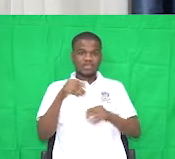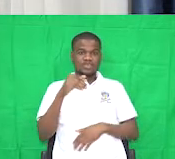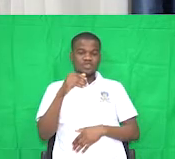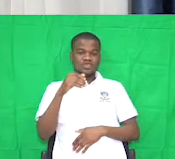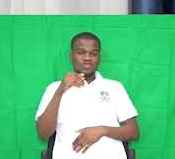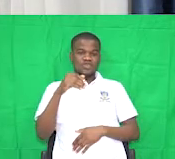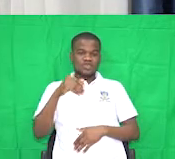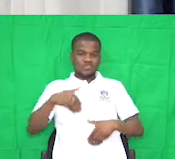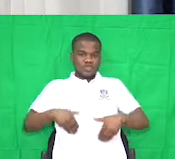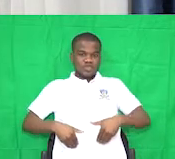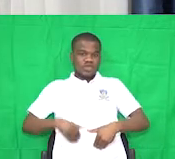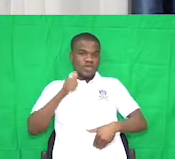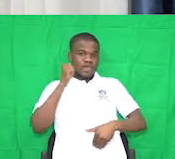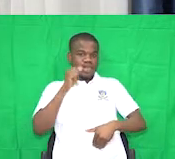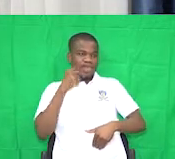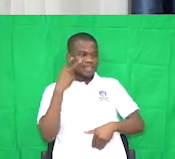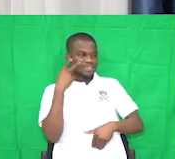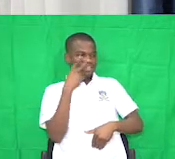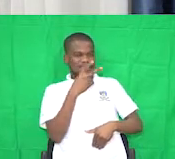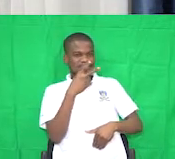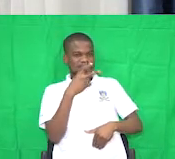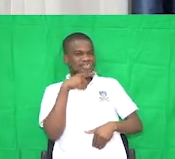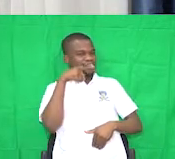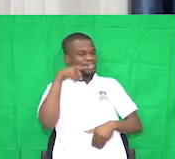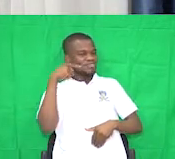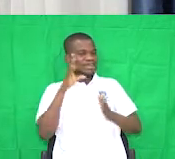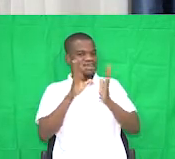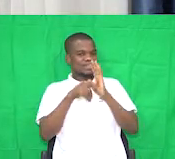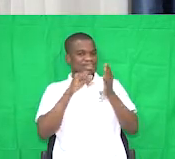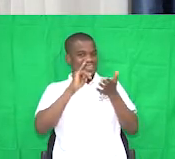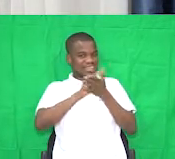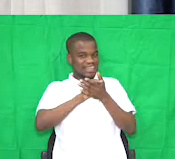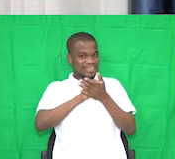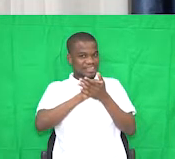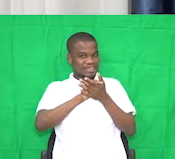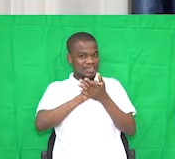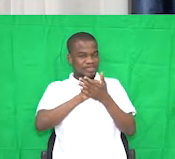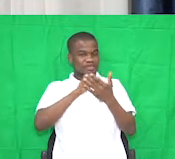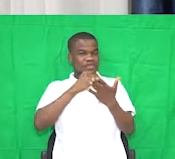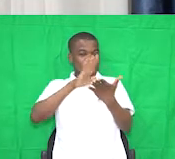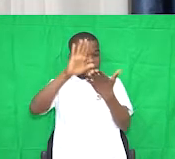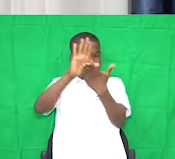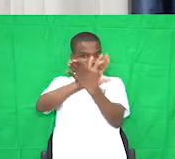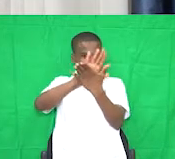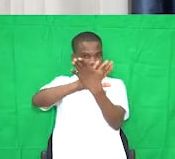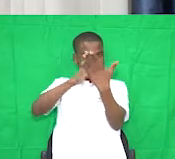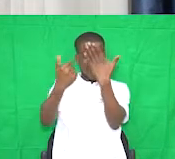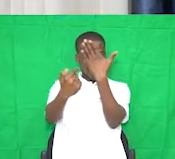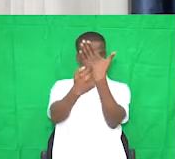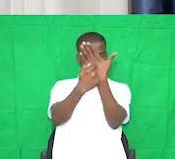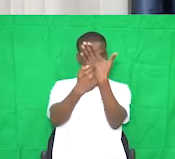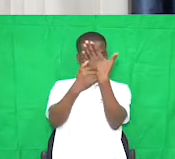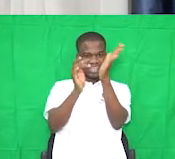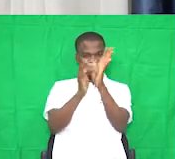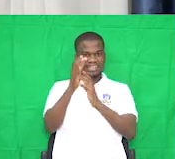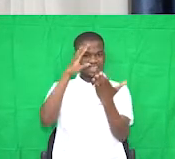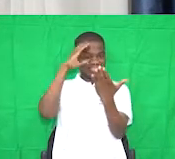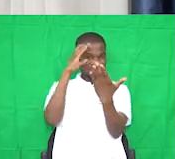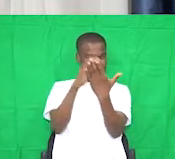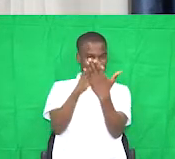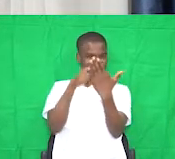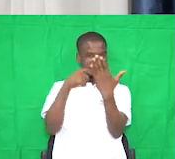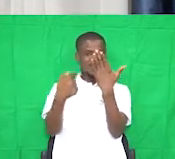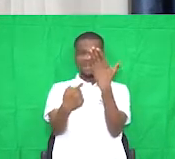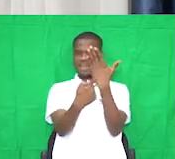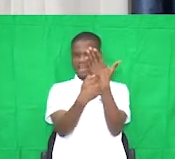And he says, daddy, at the back of the world map as the picture of Jesus Christ.